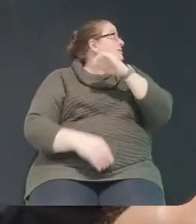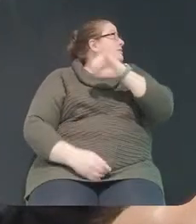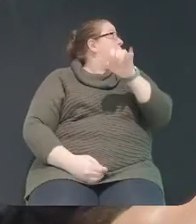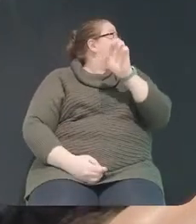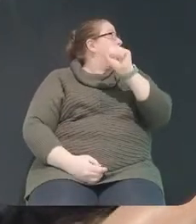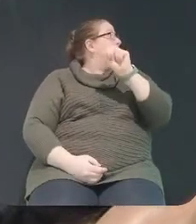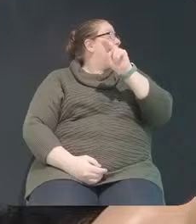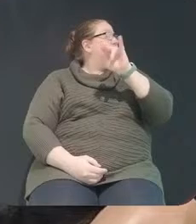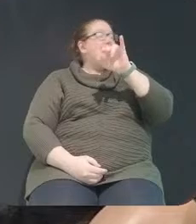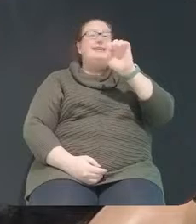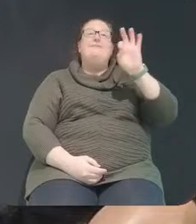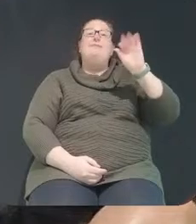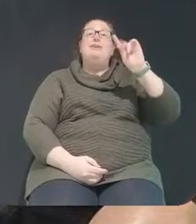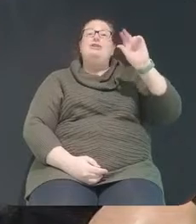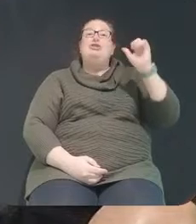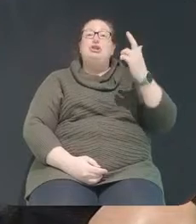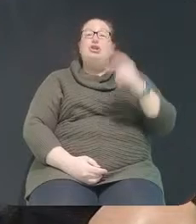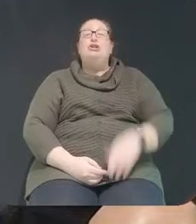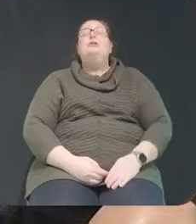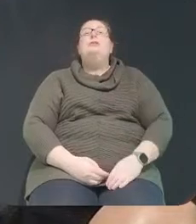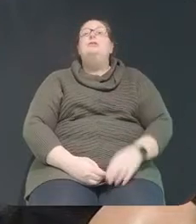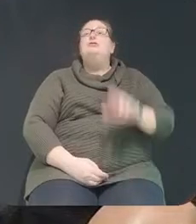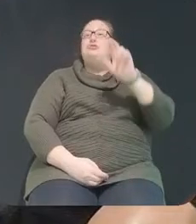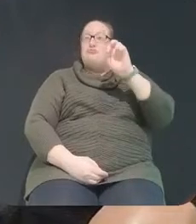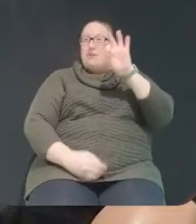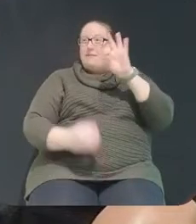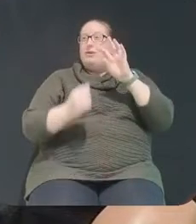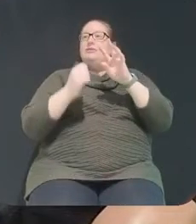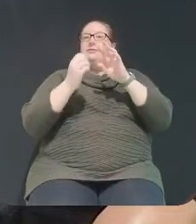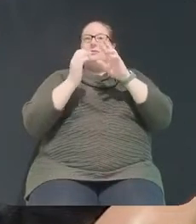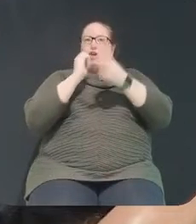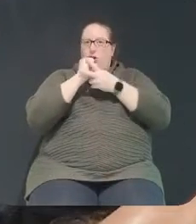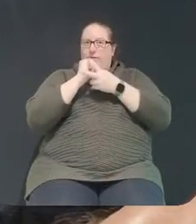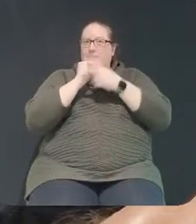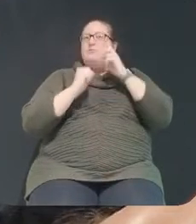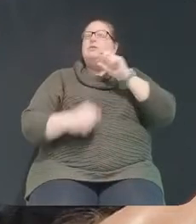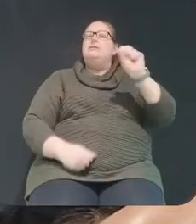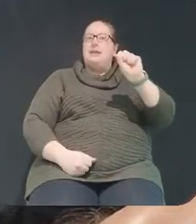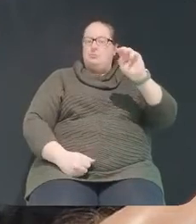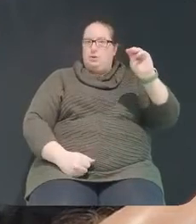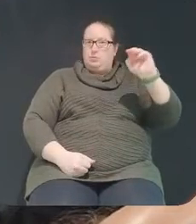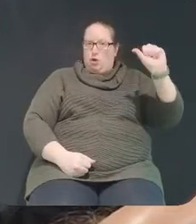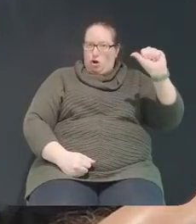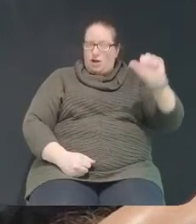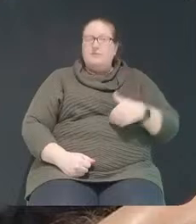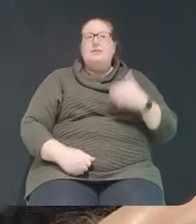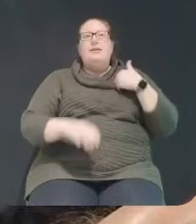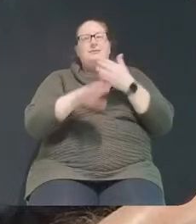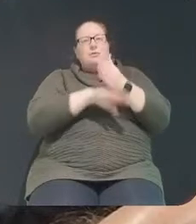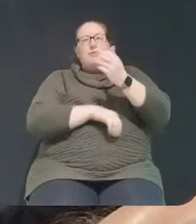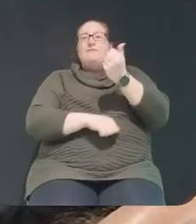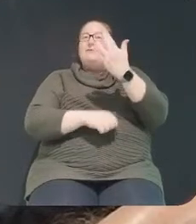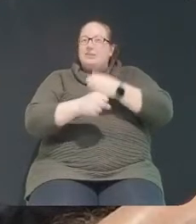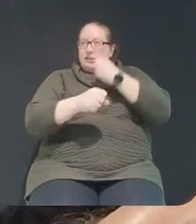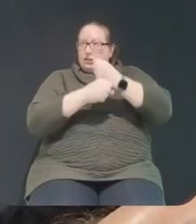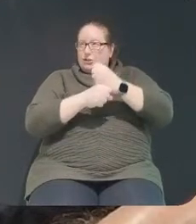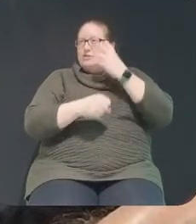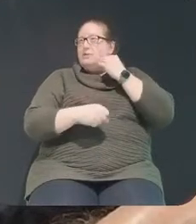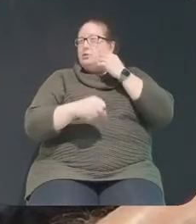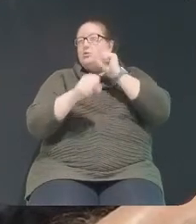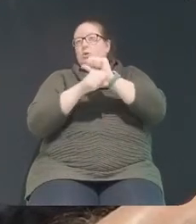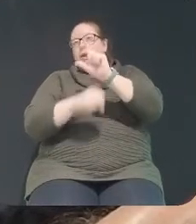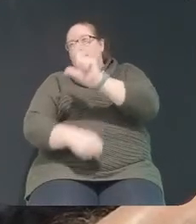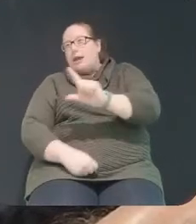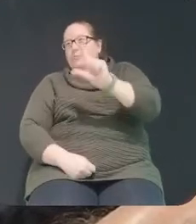Fisher, who is a reference archivist at the Seattle Municipal Archives. She has over 15 years of experience working in libraries